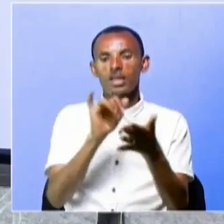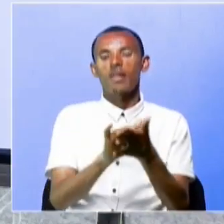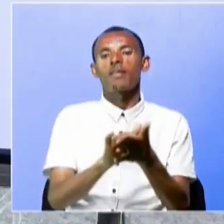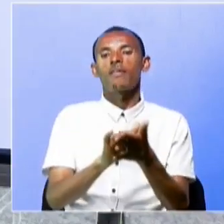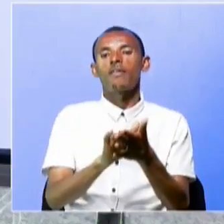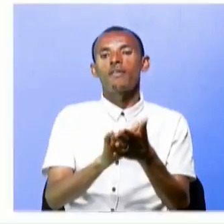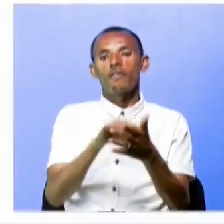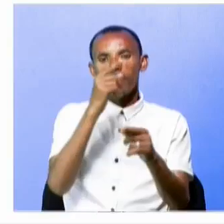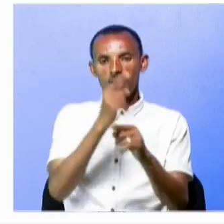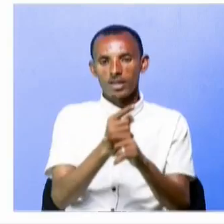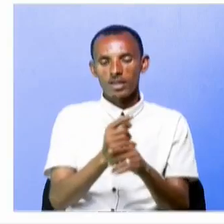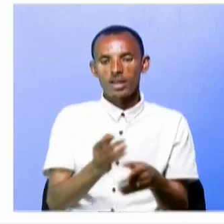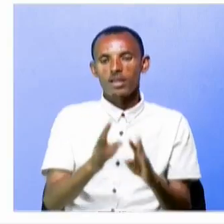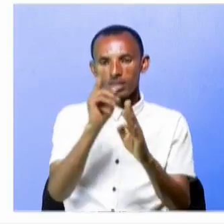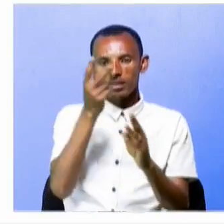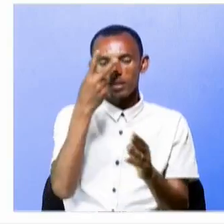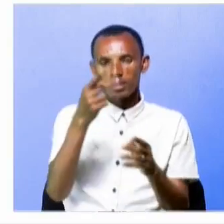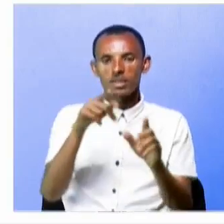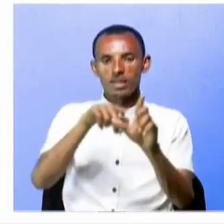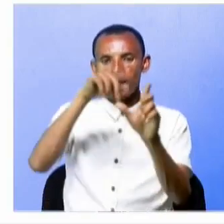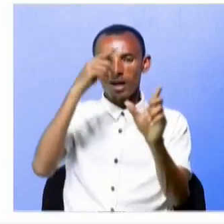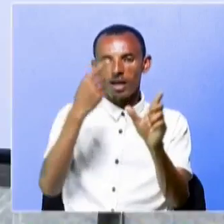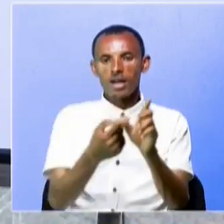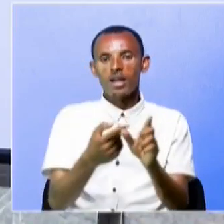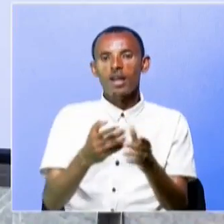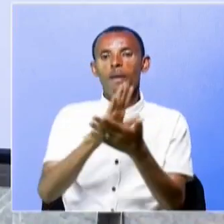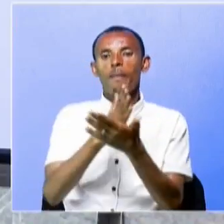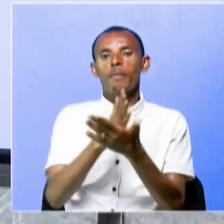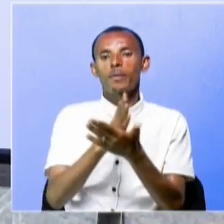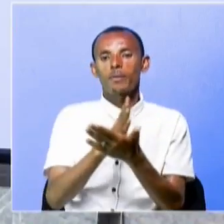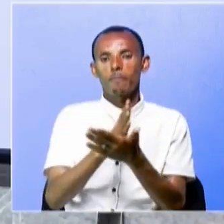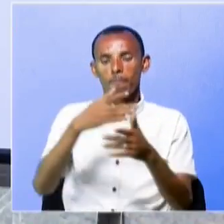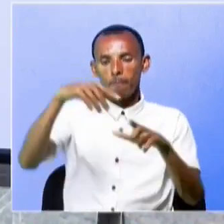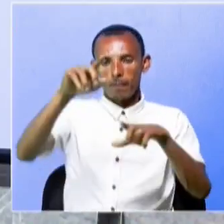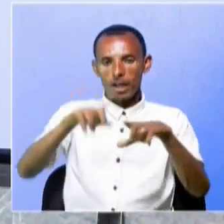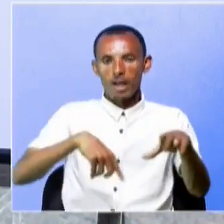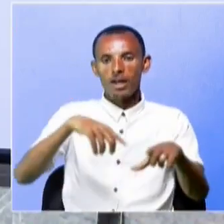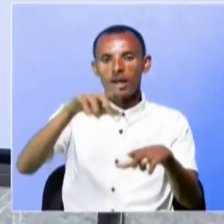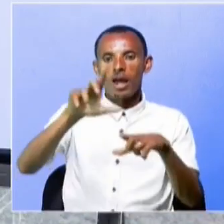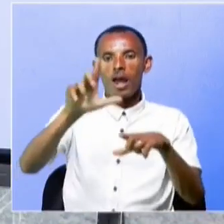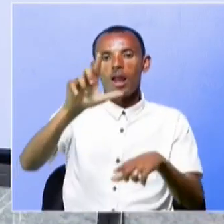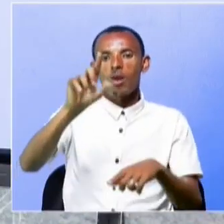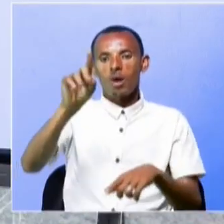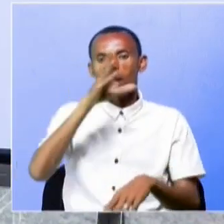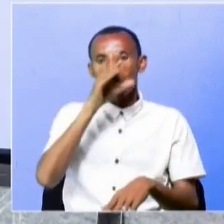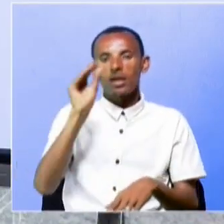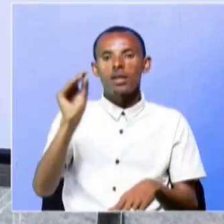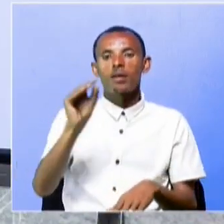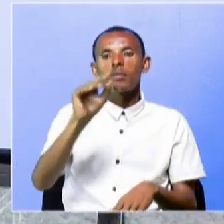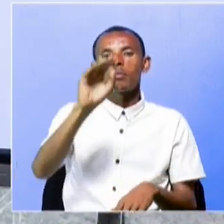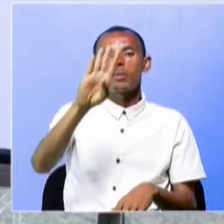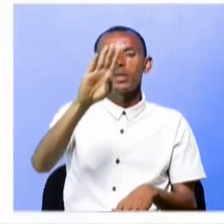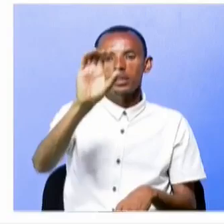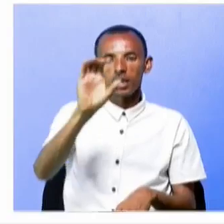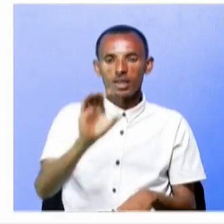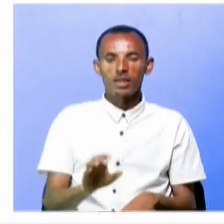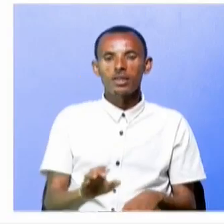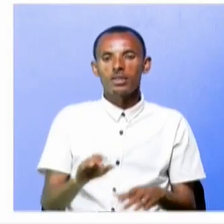us consider the angle between the line L1 and BC. Say that angle